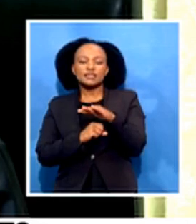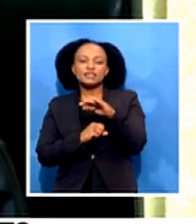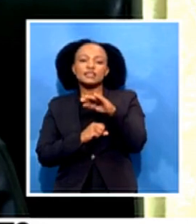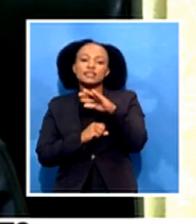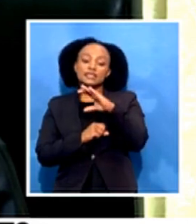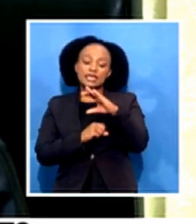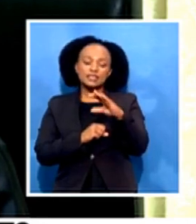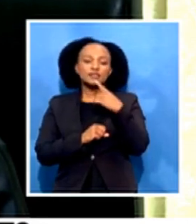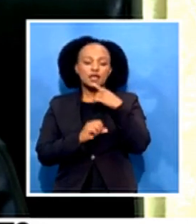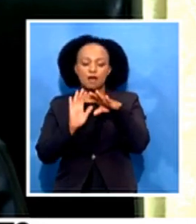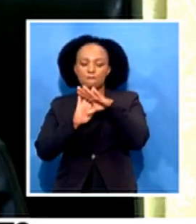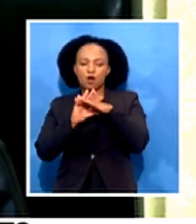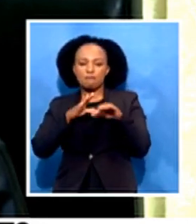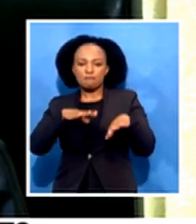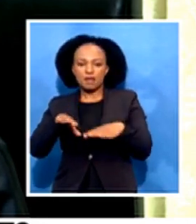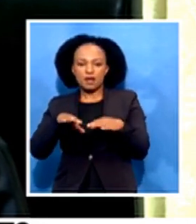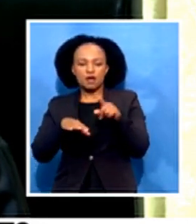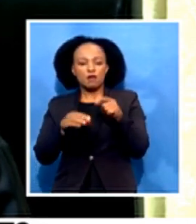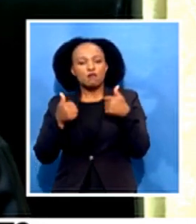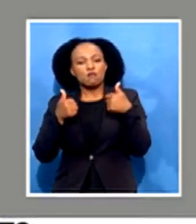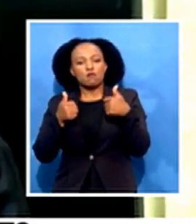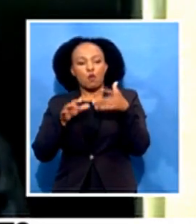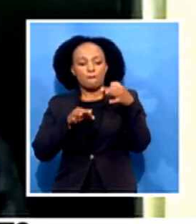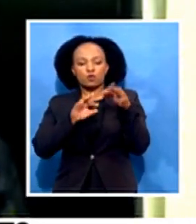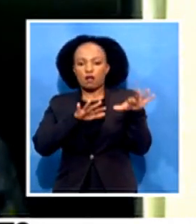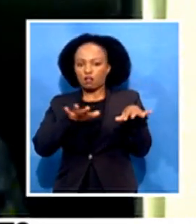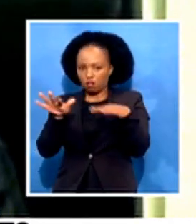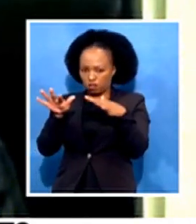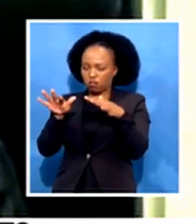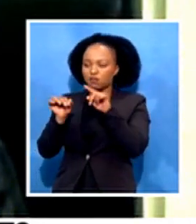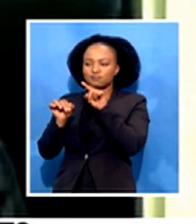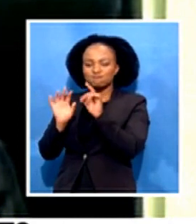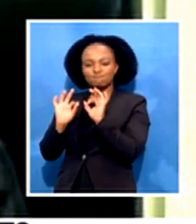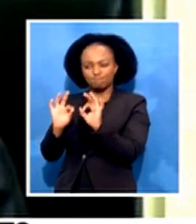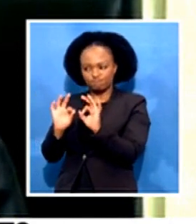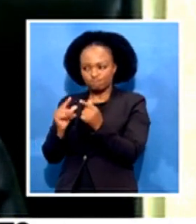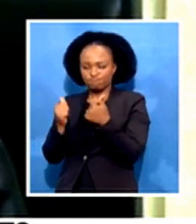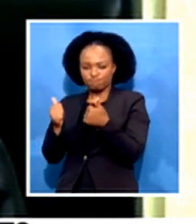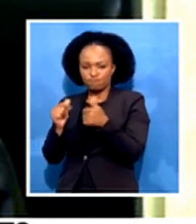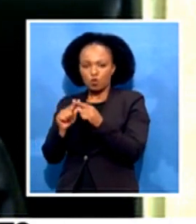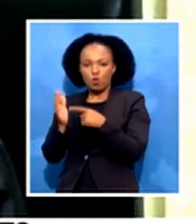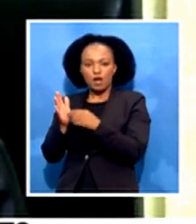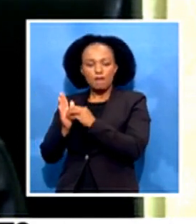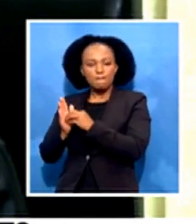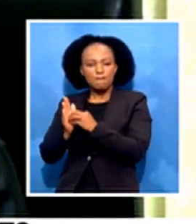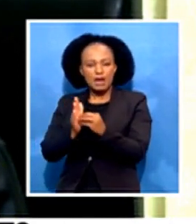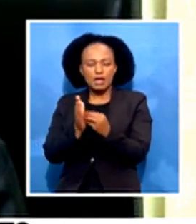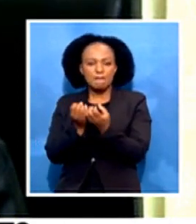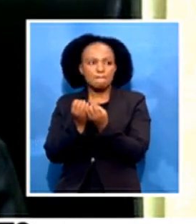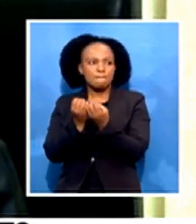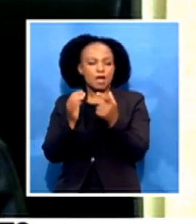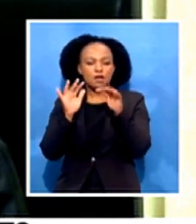from a political point of view, as it brought together for the first time workers across trade